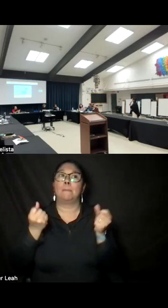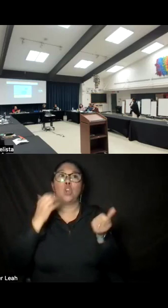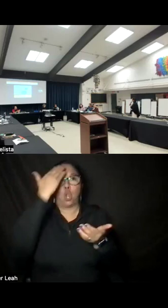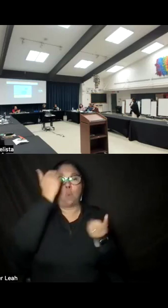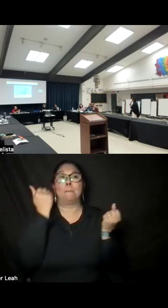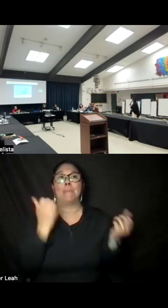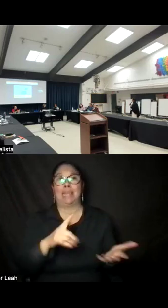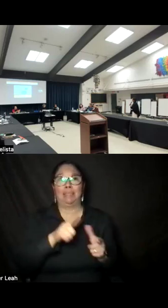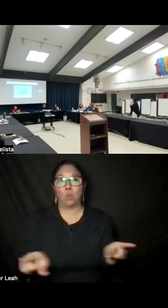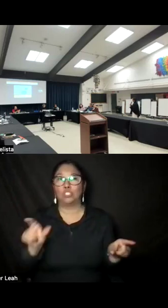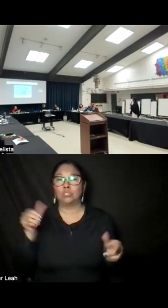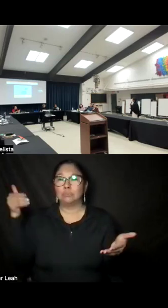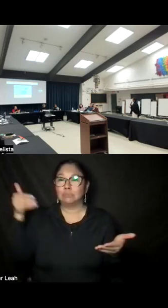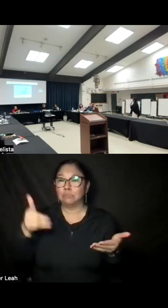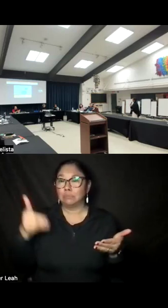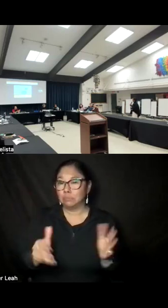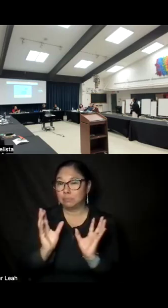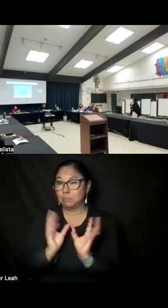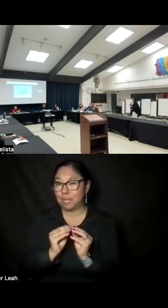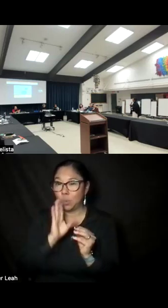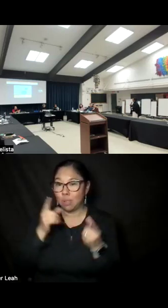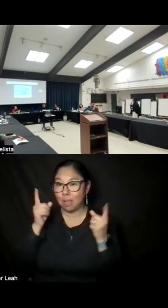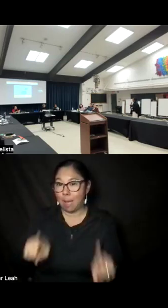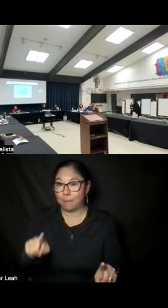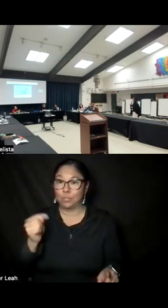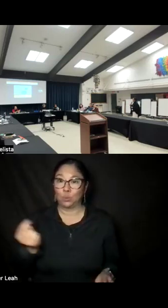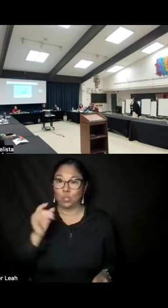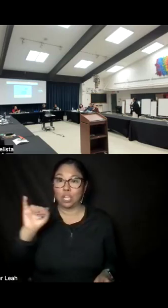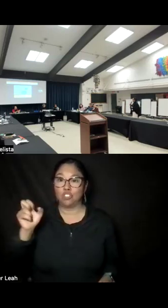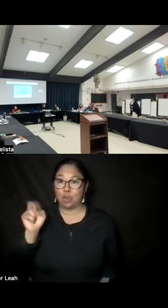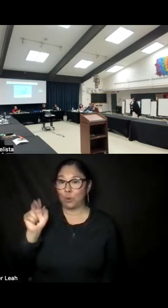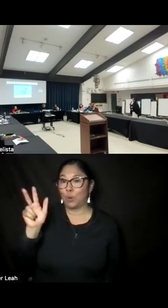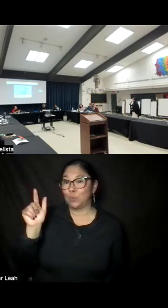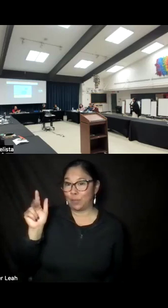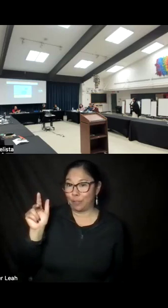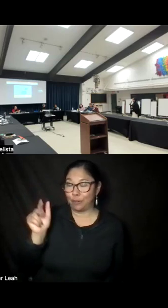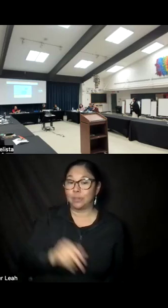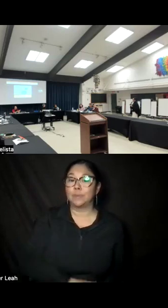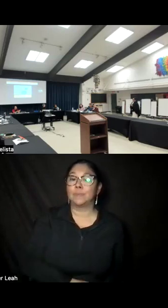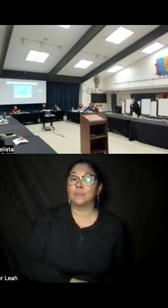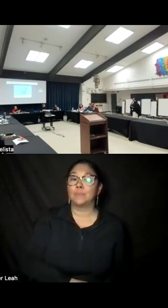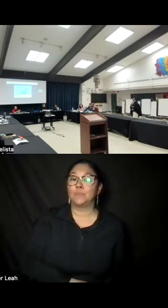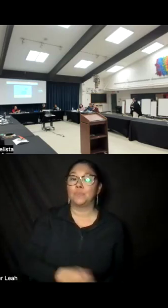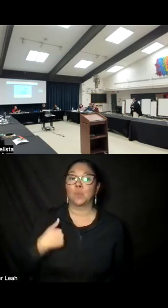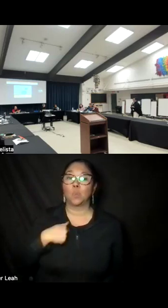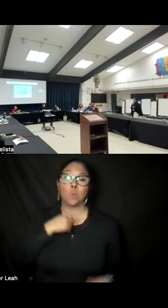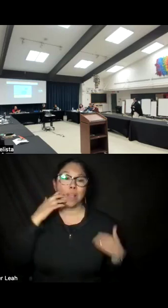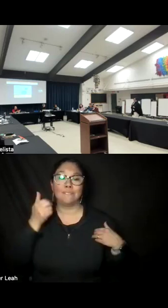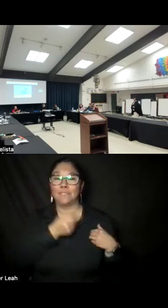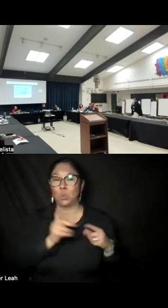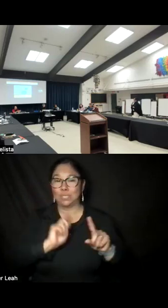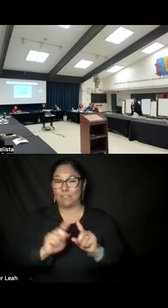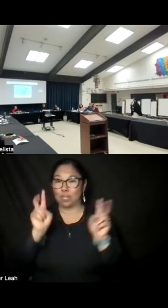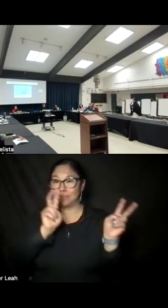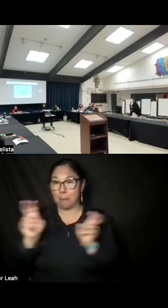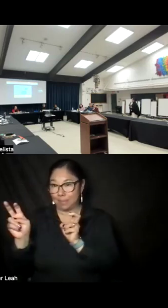this coming up meeting, which is this Tuesday, January 23rd, we'll have a couple of different topics.